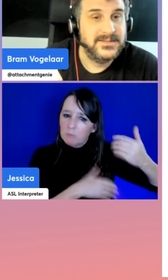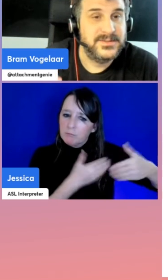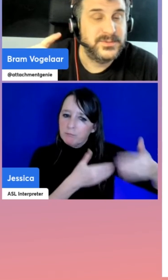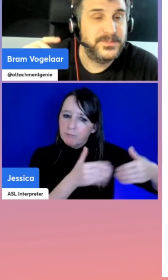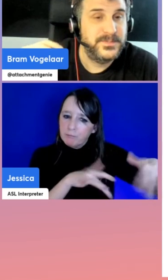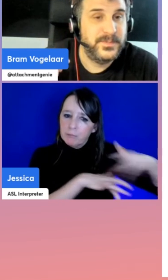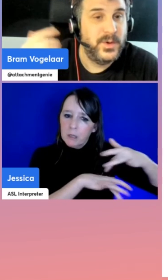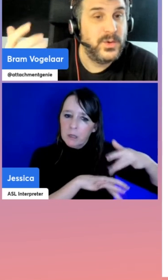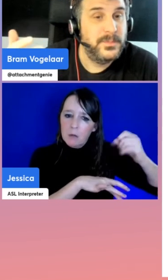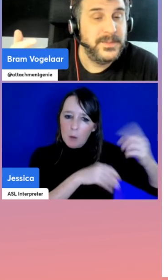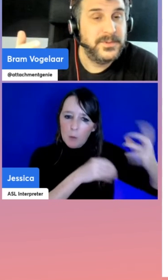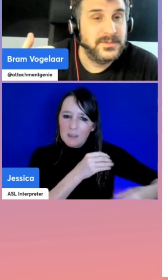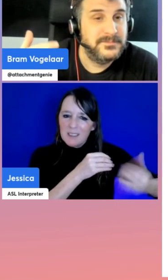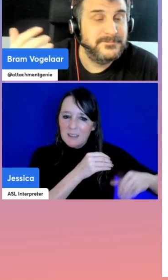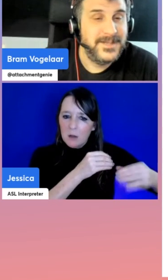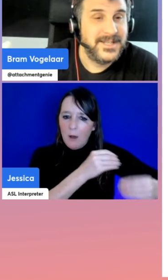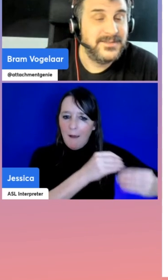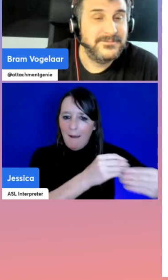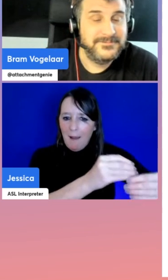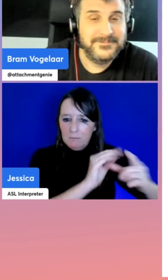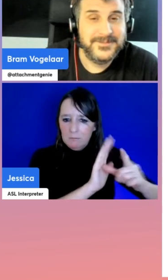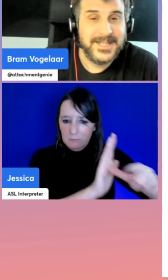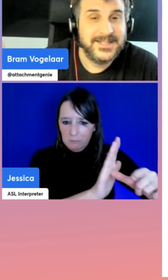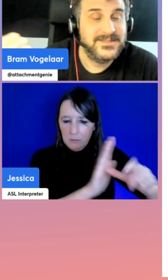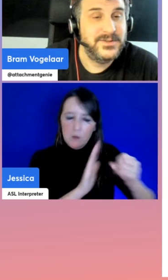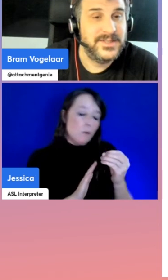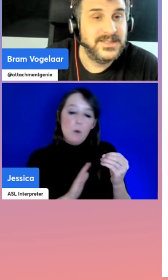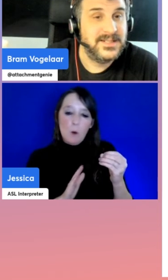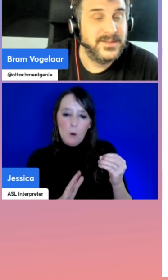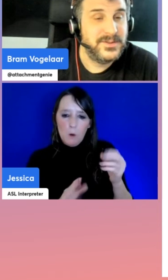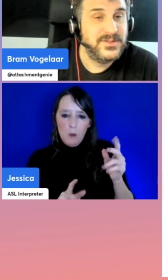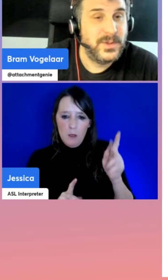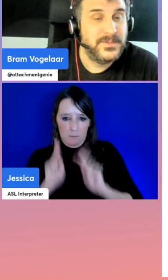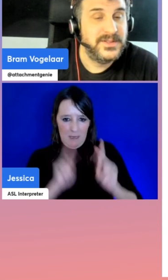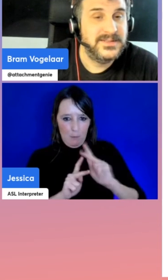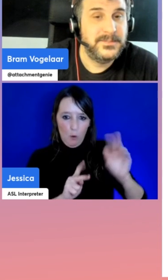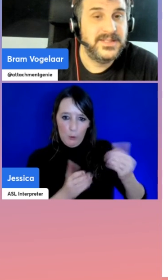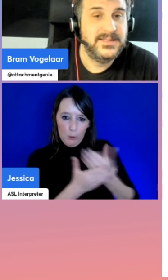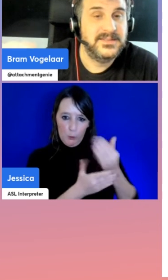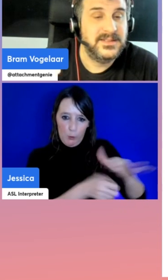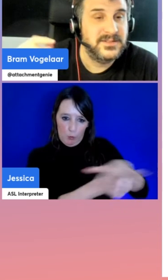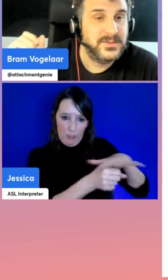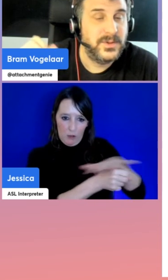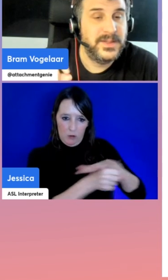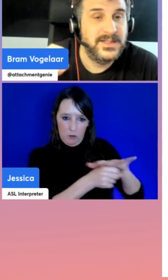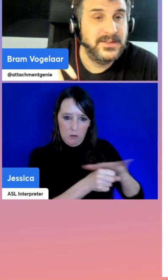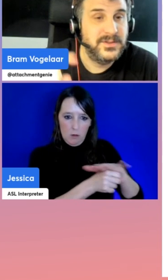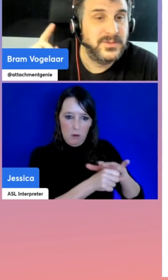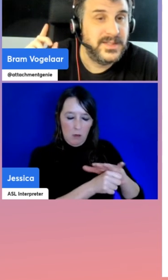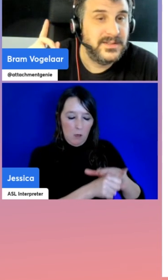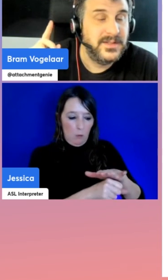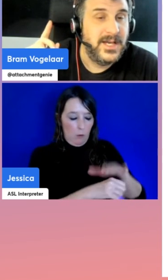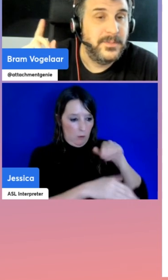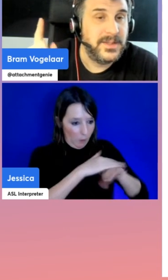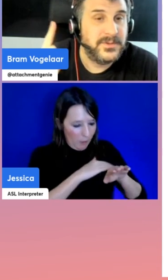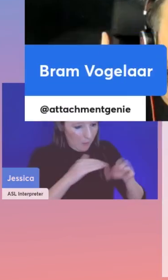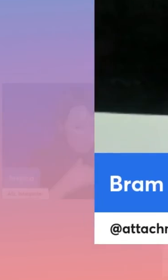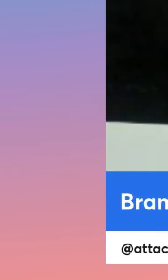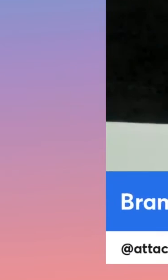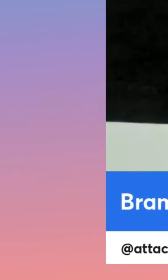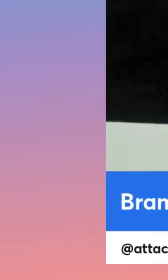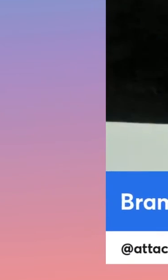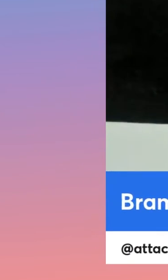to DNS. So local people in this new region are actually going to show up to this empty data center. So what we need to do is we need to be